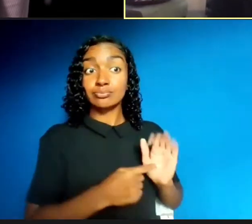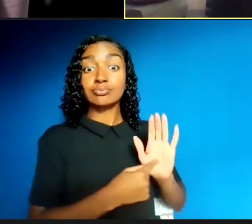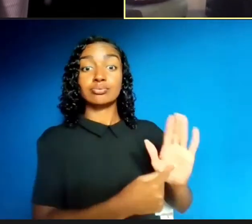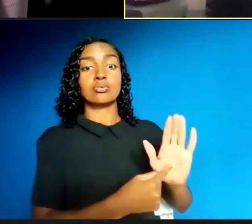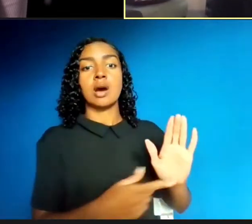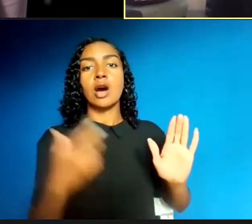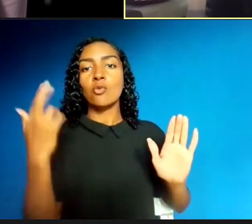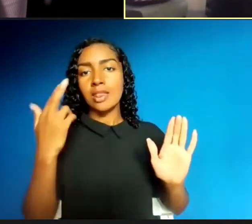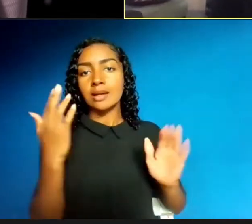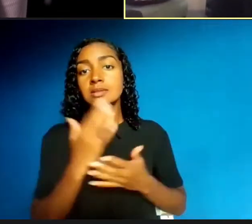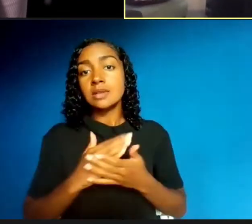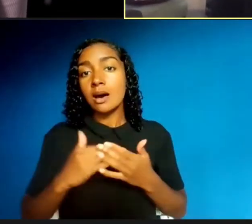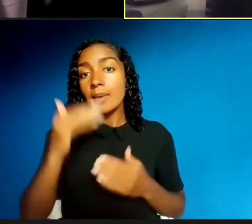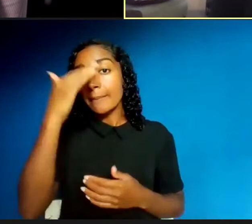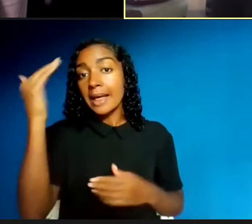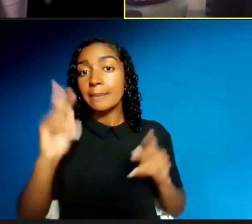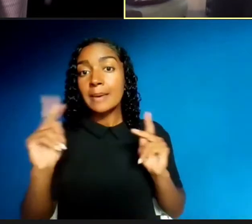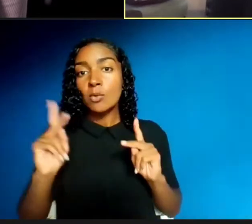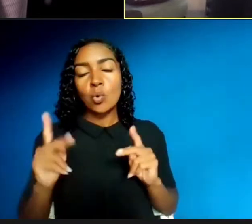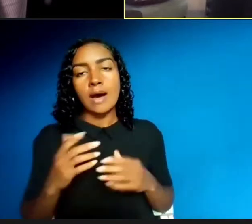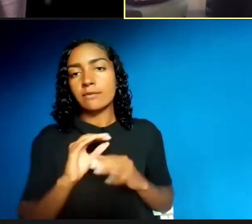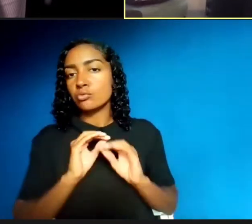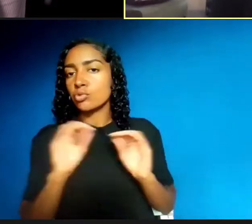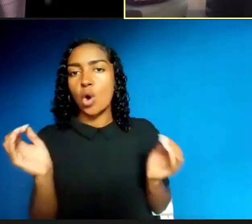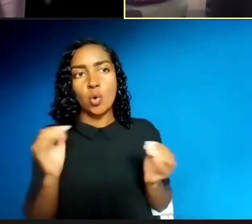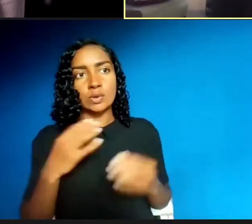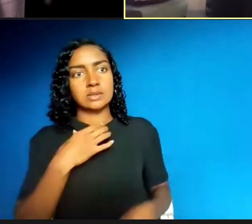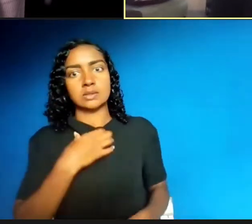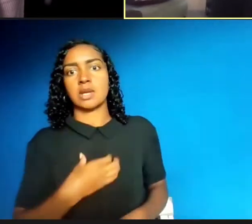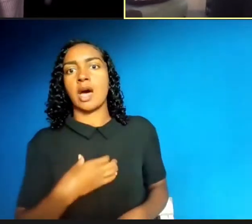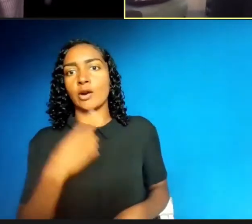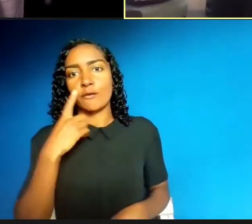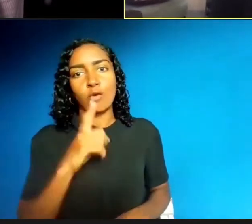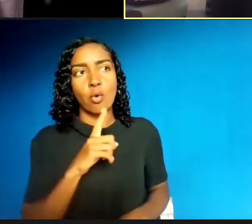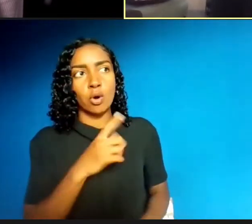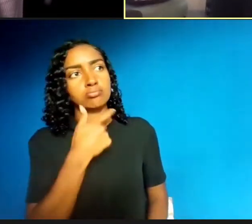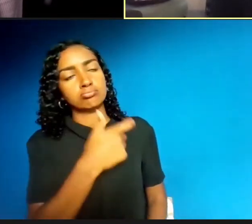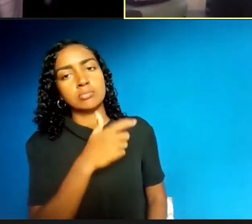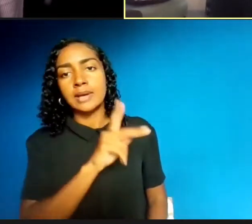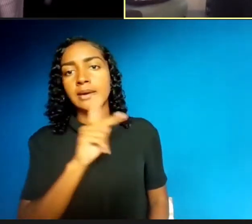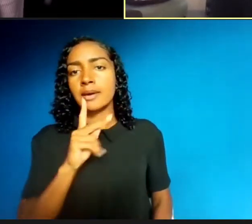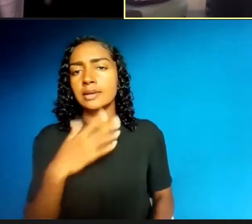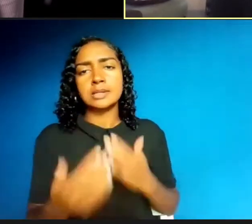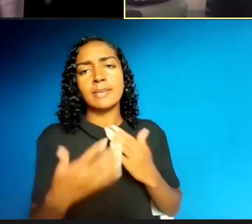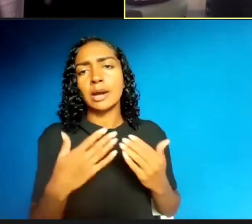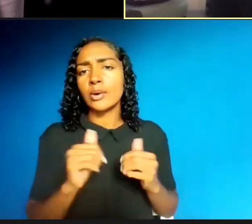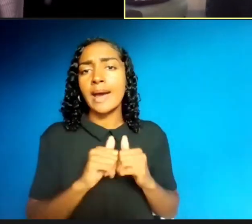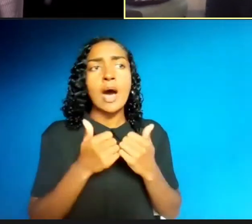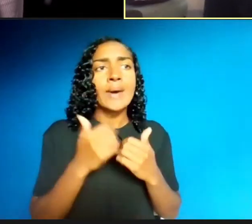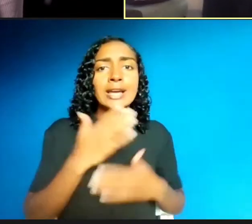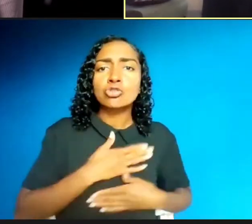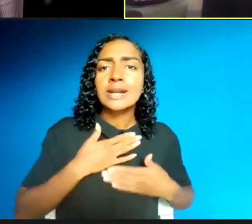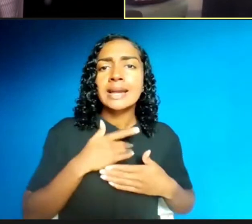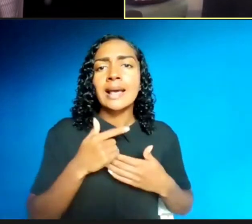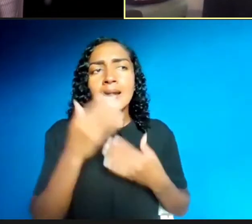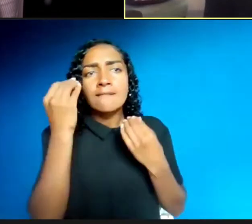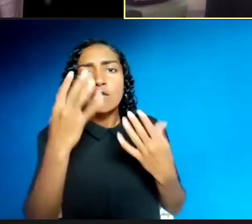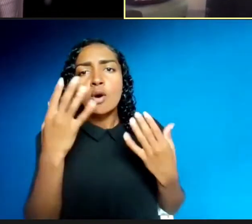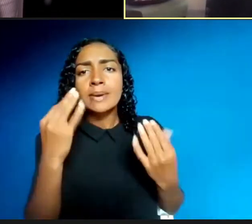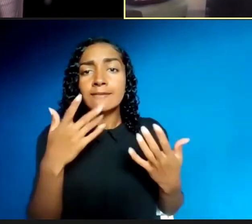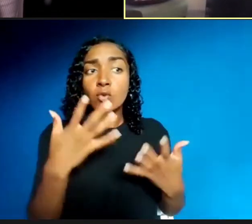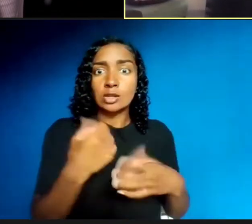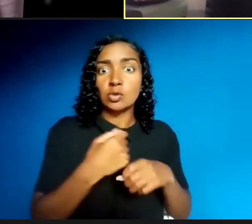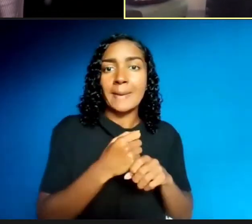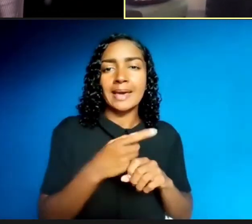some black people who have no appetite for the KKK, no matter how entertaining or informative you want to make it, and aren't even going to take the time to watch it.